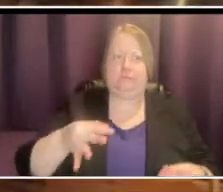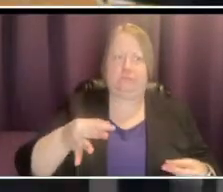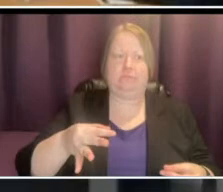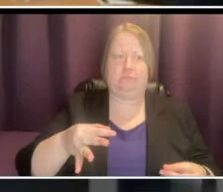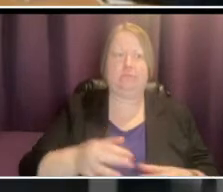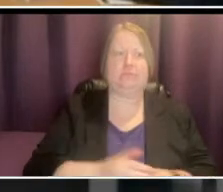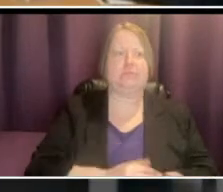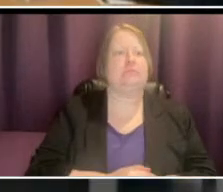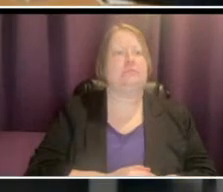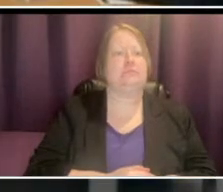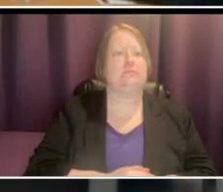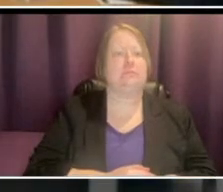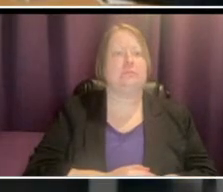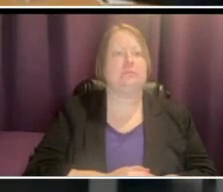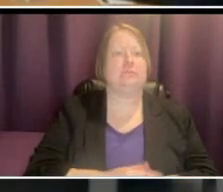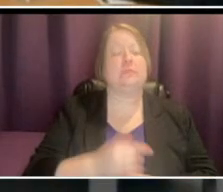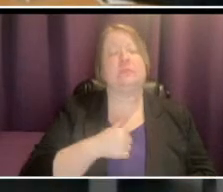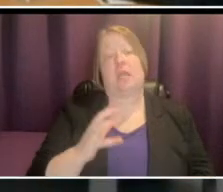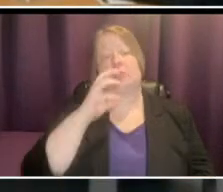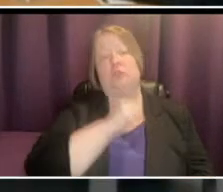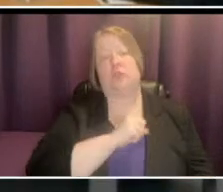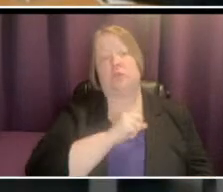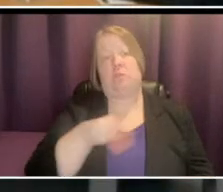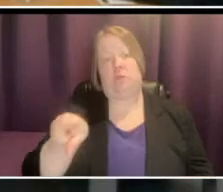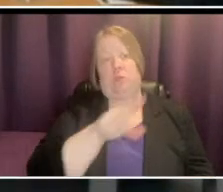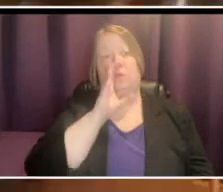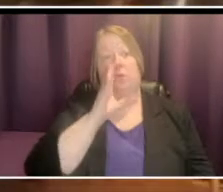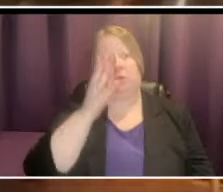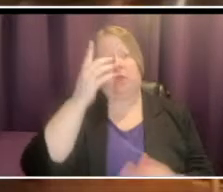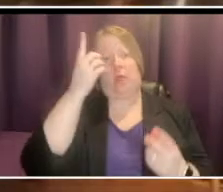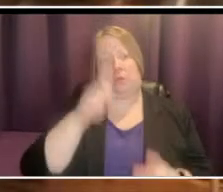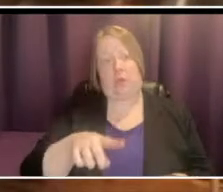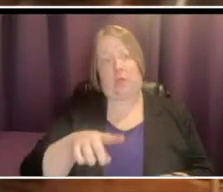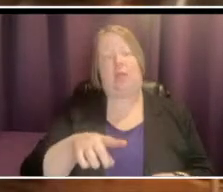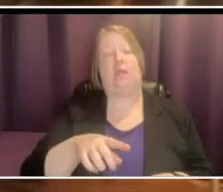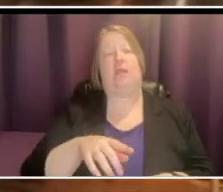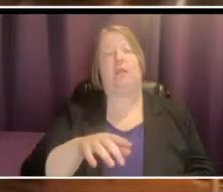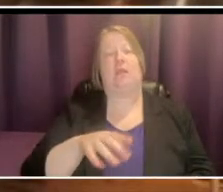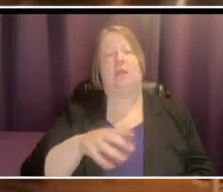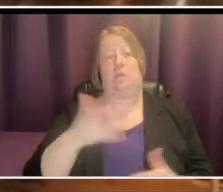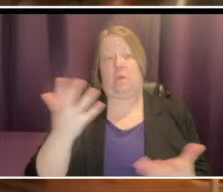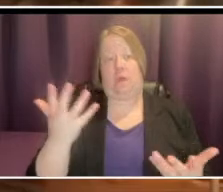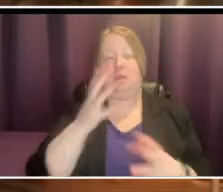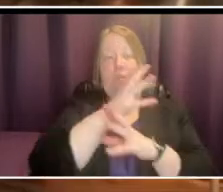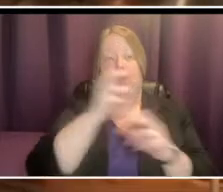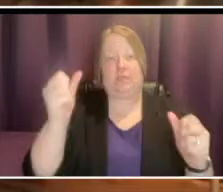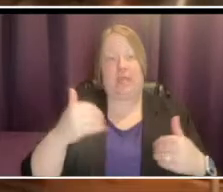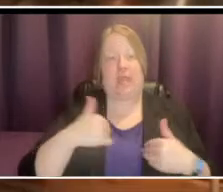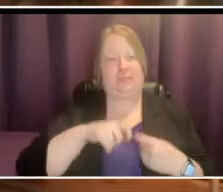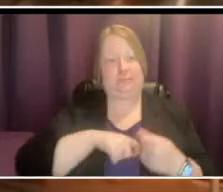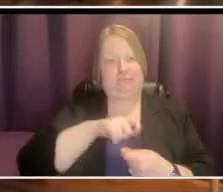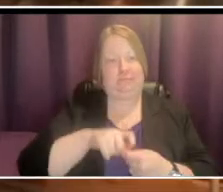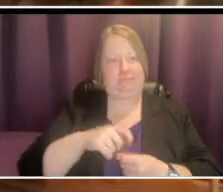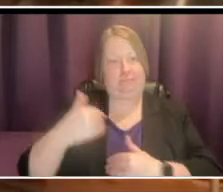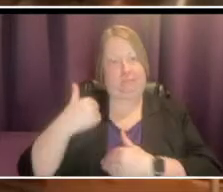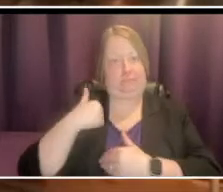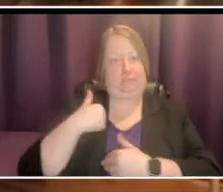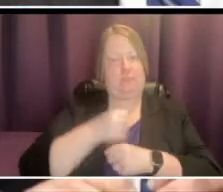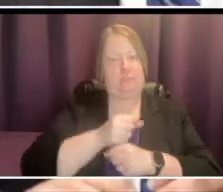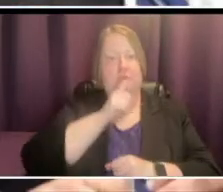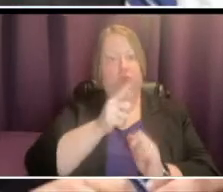And I assume you also would agree the president has a particular obligation to take care that the laws be faithfully